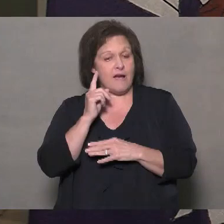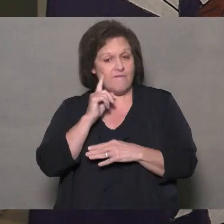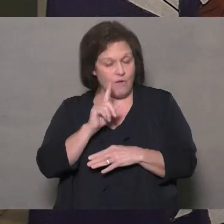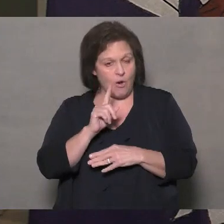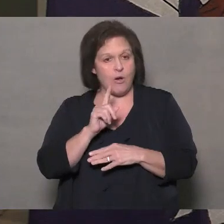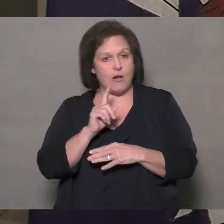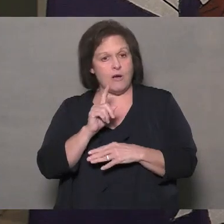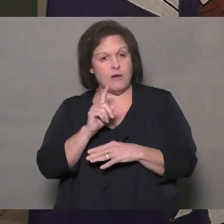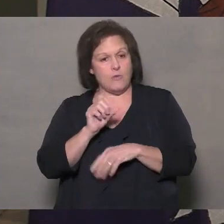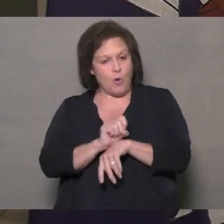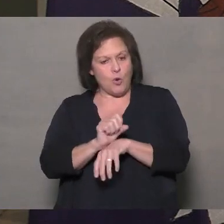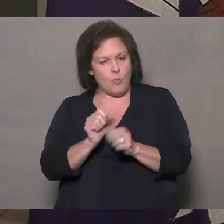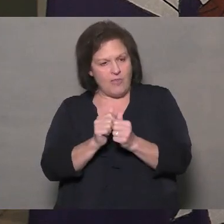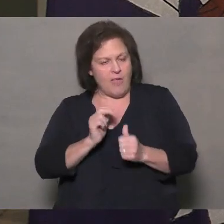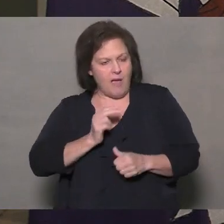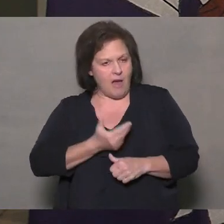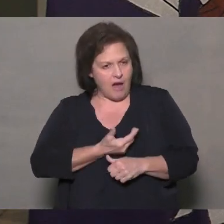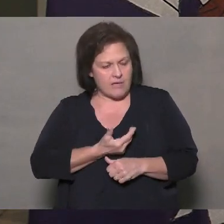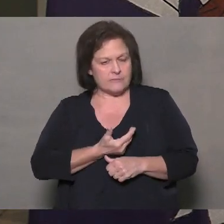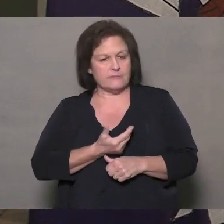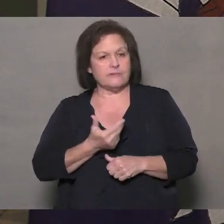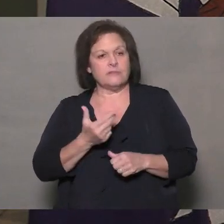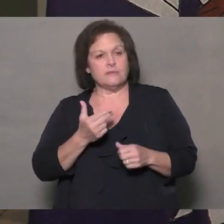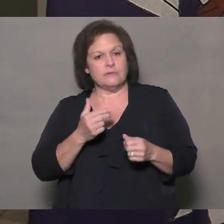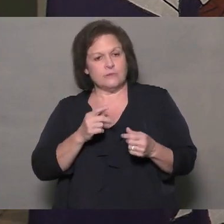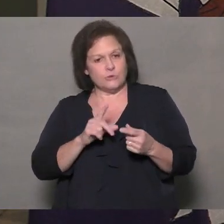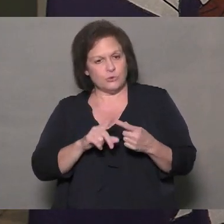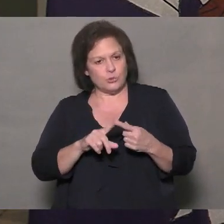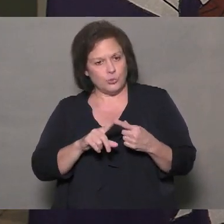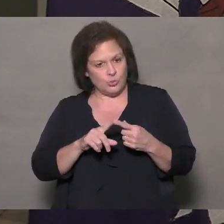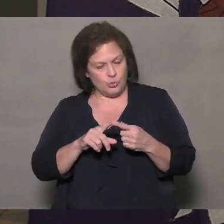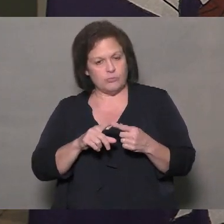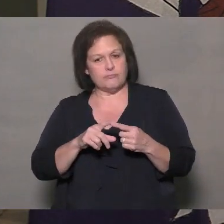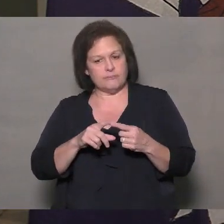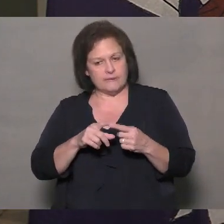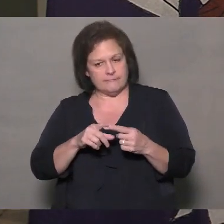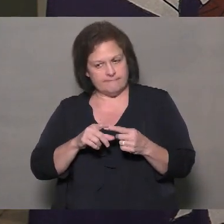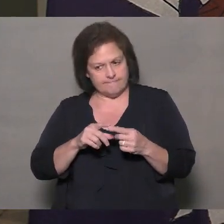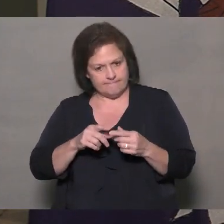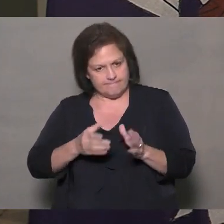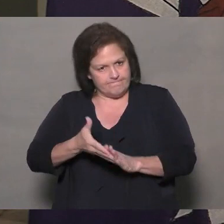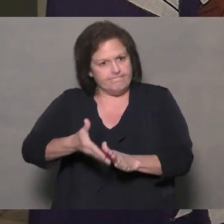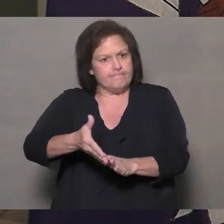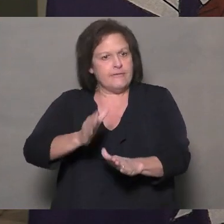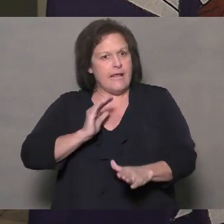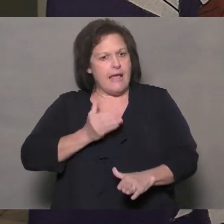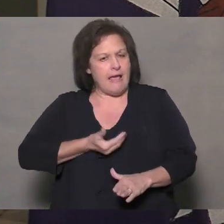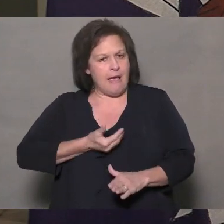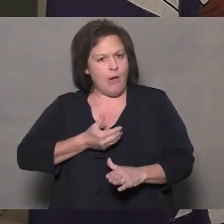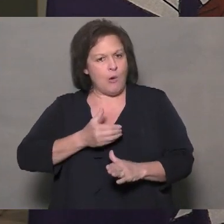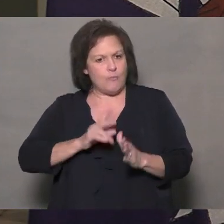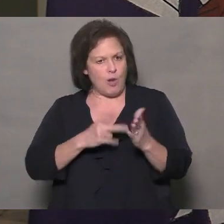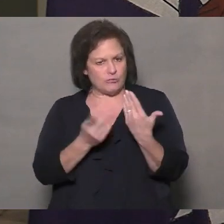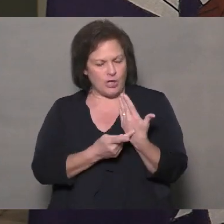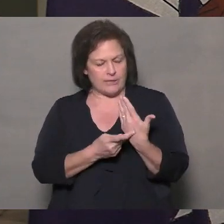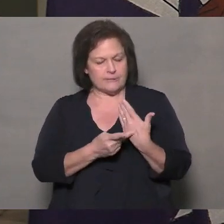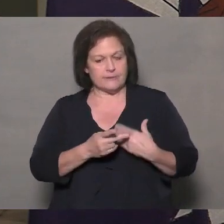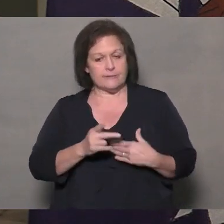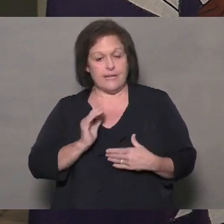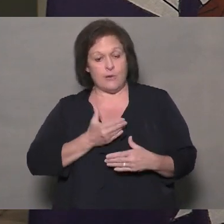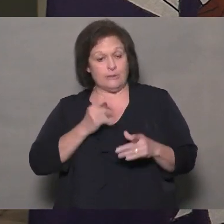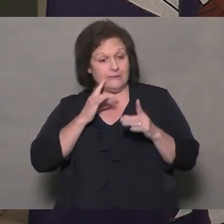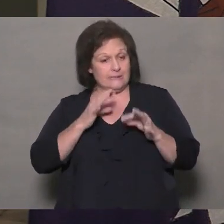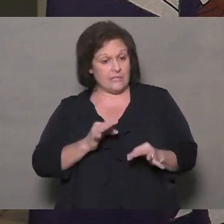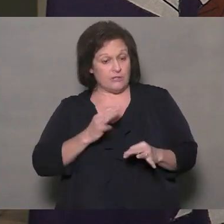with us to get these long-delayed projects rolling. They didn't waver. The decisions